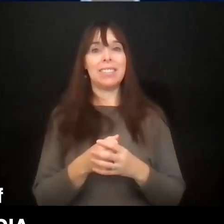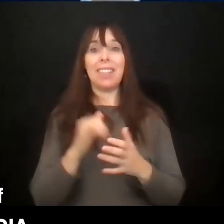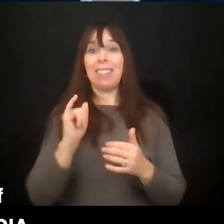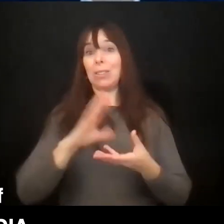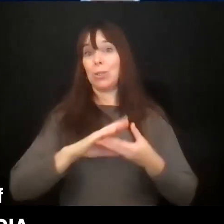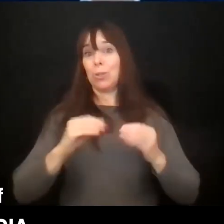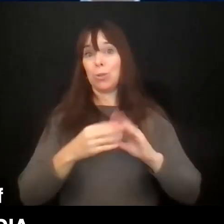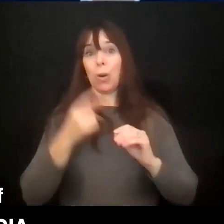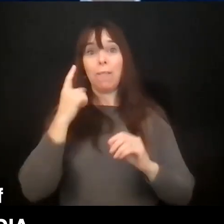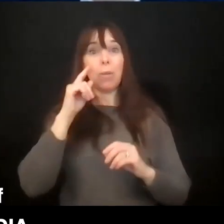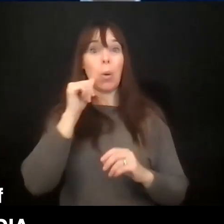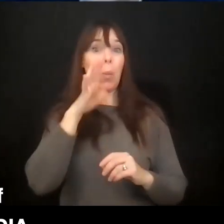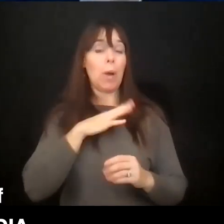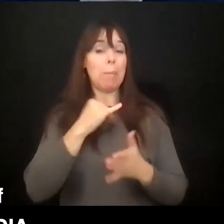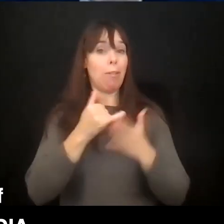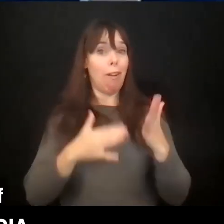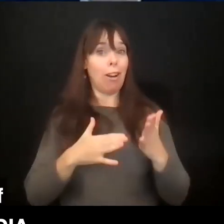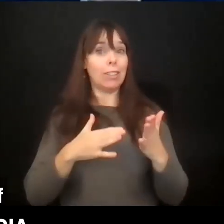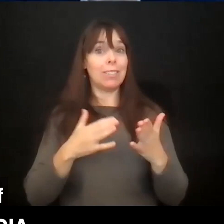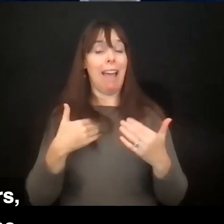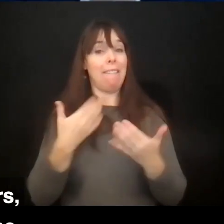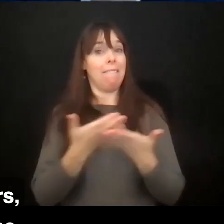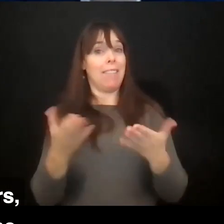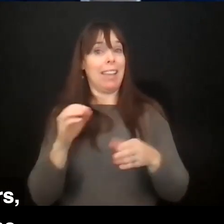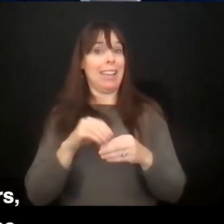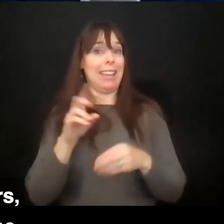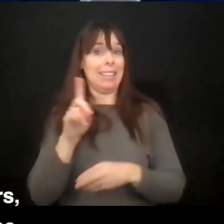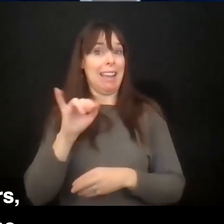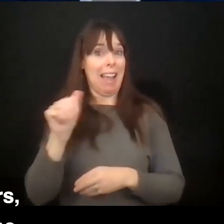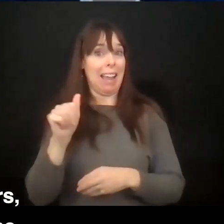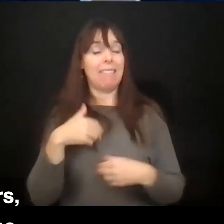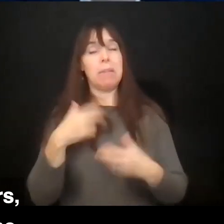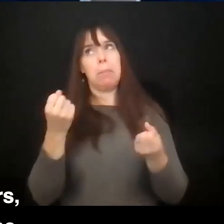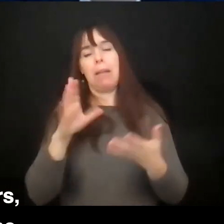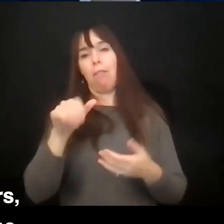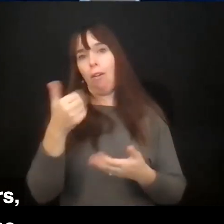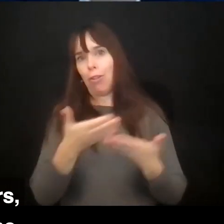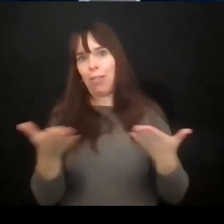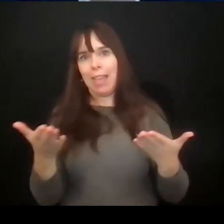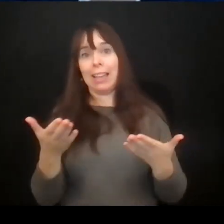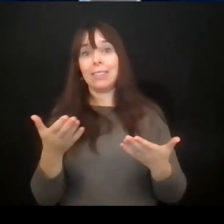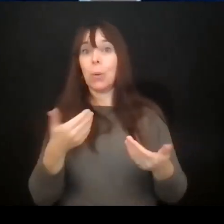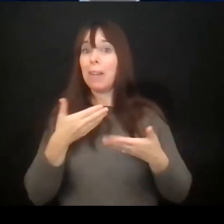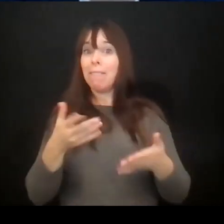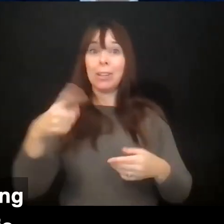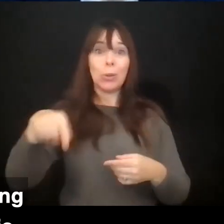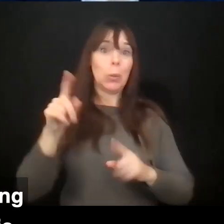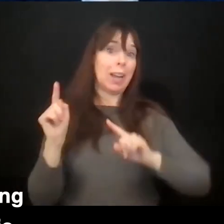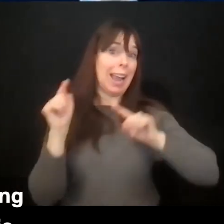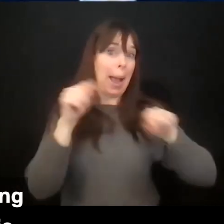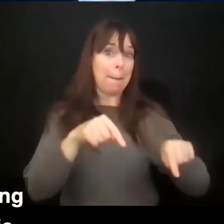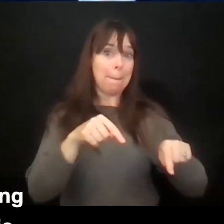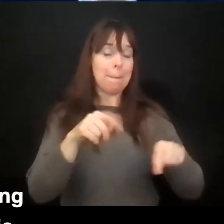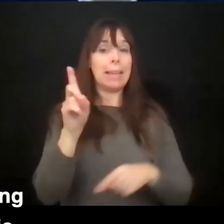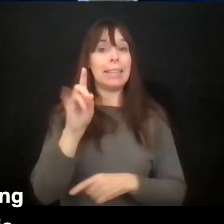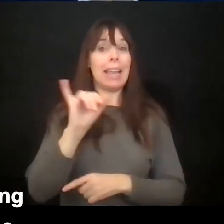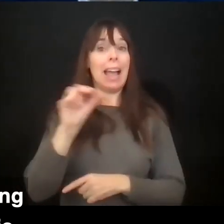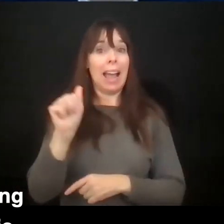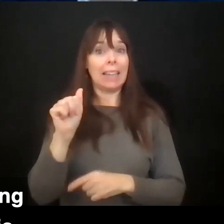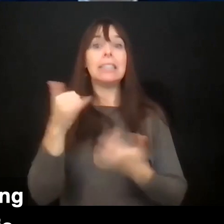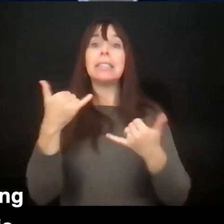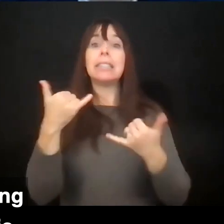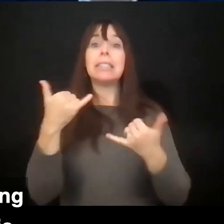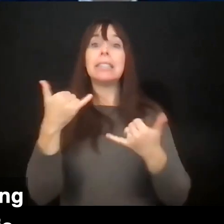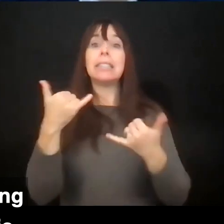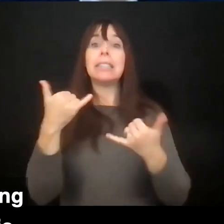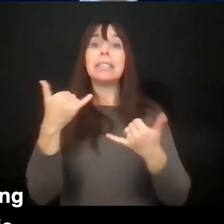story of women artists at the DIA. We have many others. We invite you to come. The DIA is